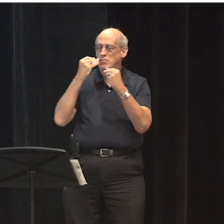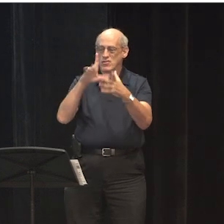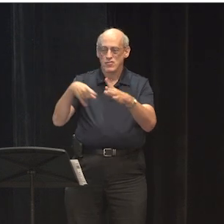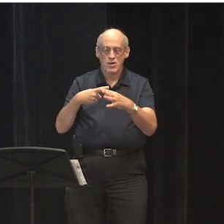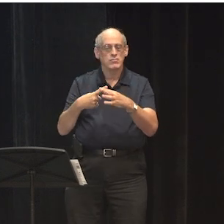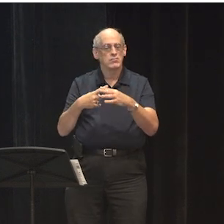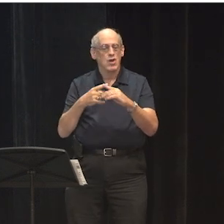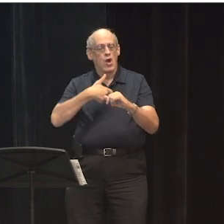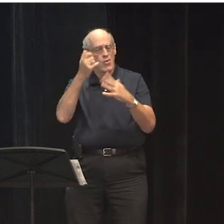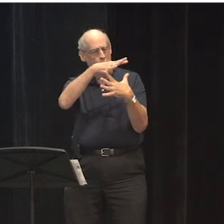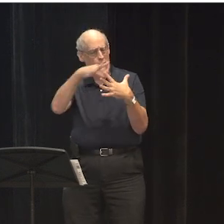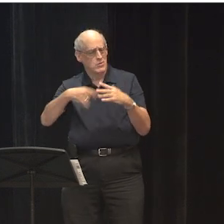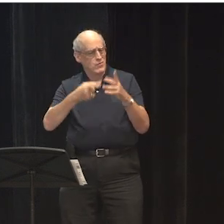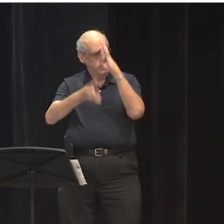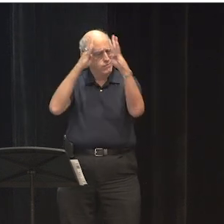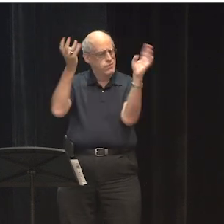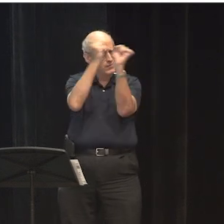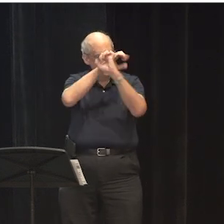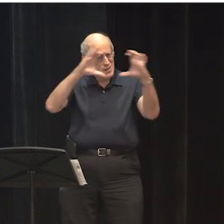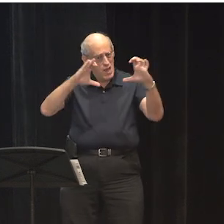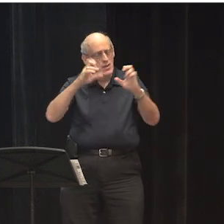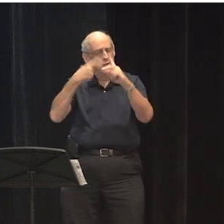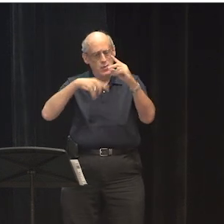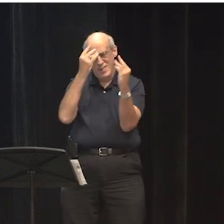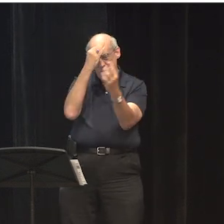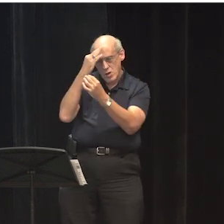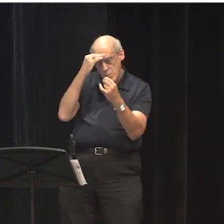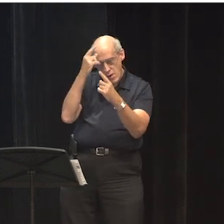design alternatives that have been considered for the project.